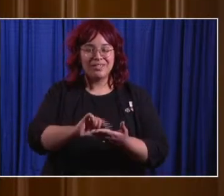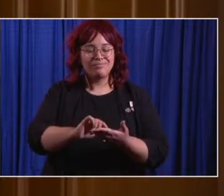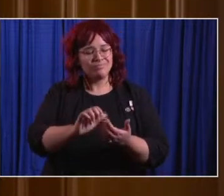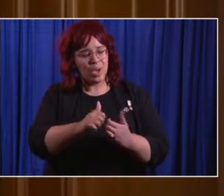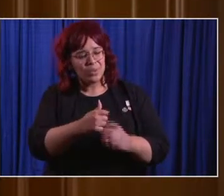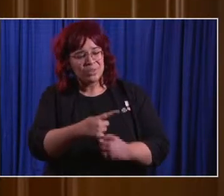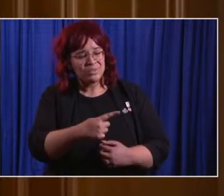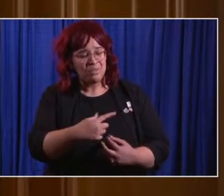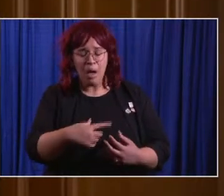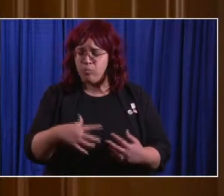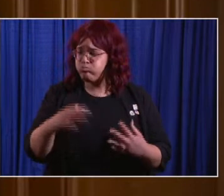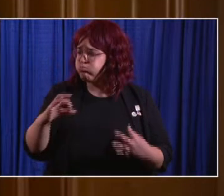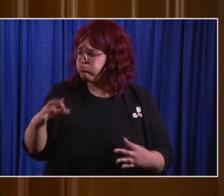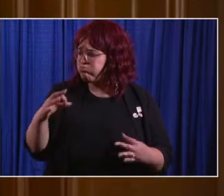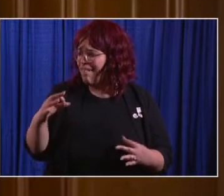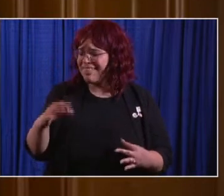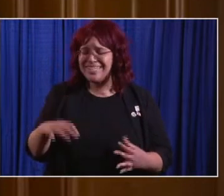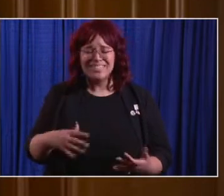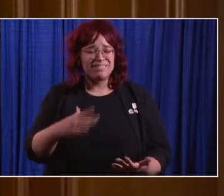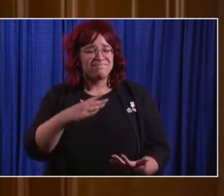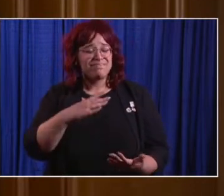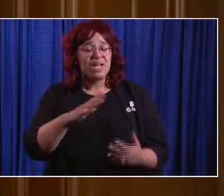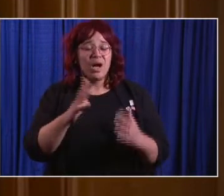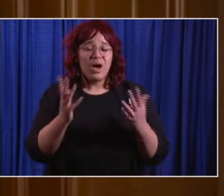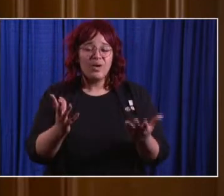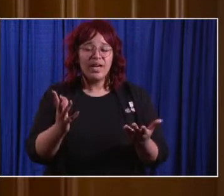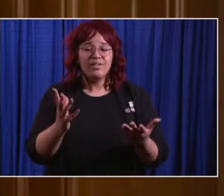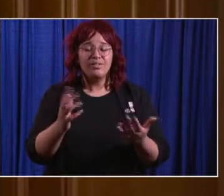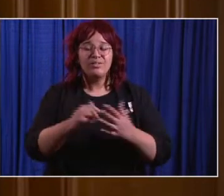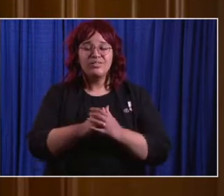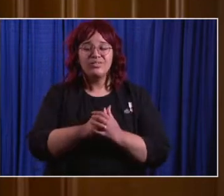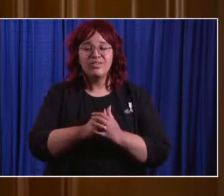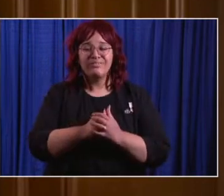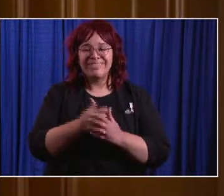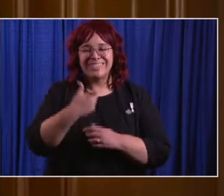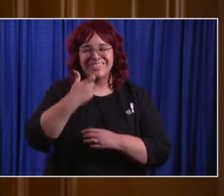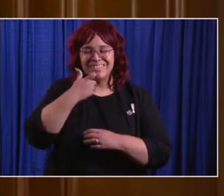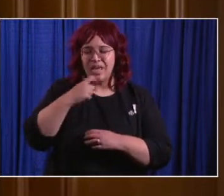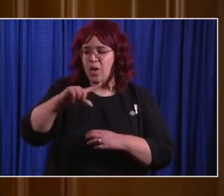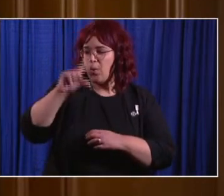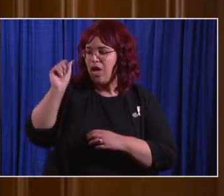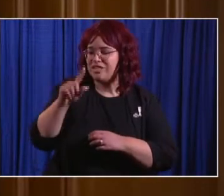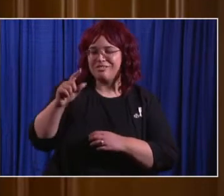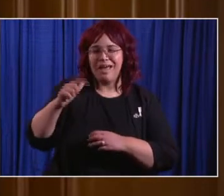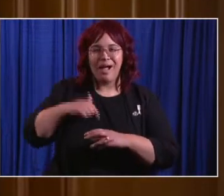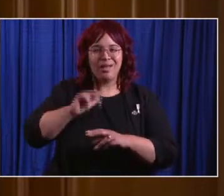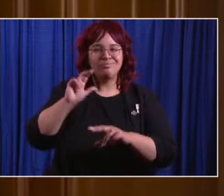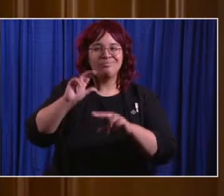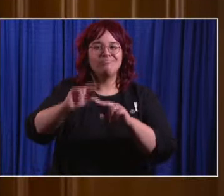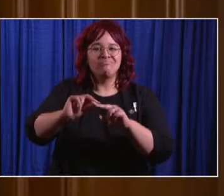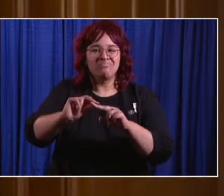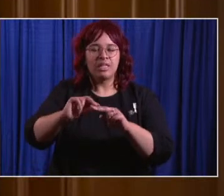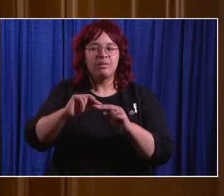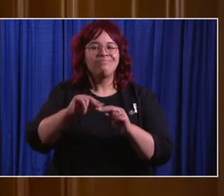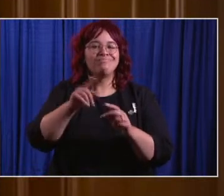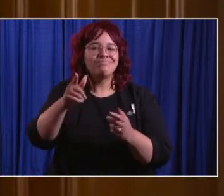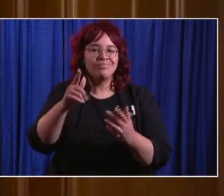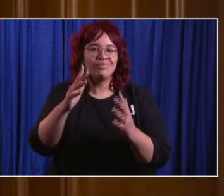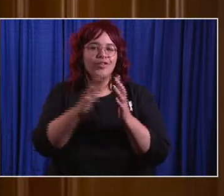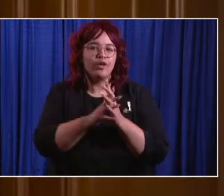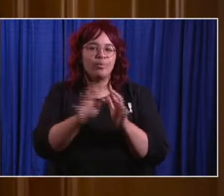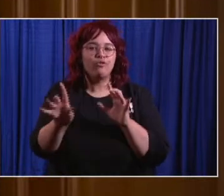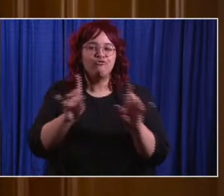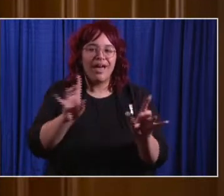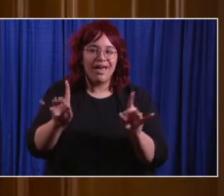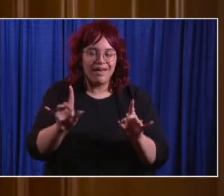to hear. So kind of a follow-up to a couple of the other questions that had to do with it. I think the draft and whatever. Baseball's been going